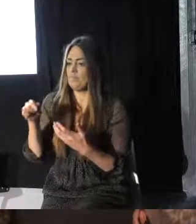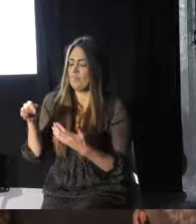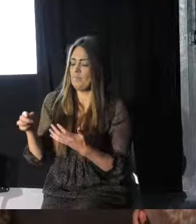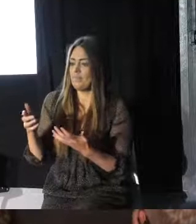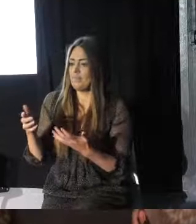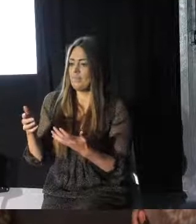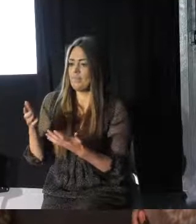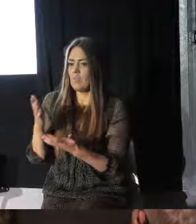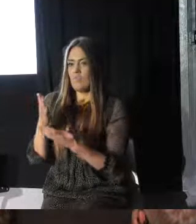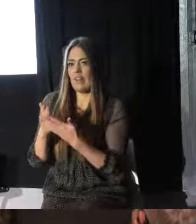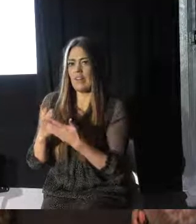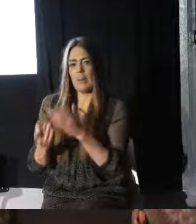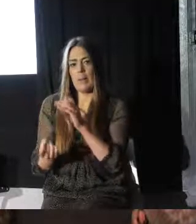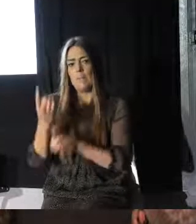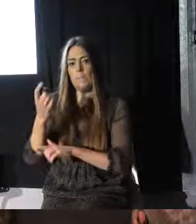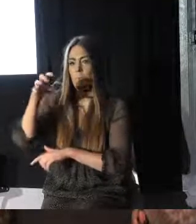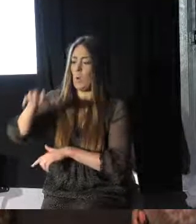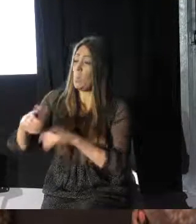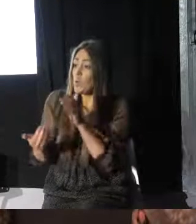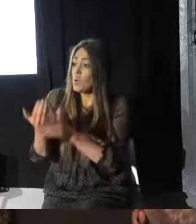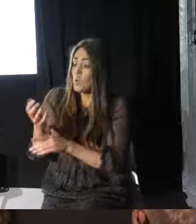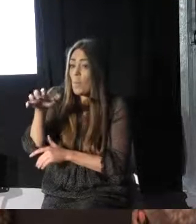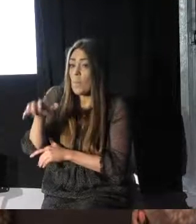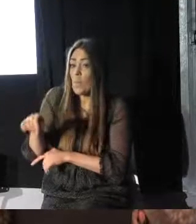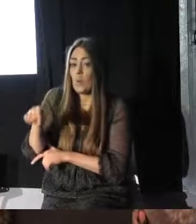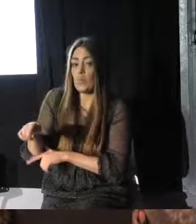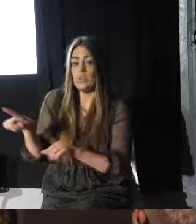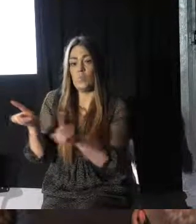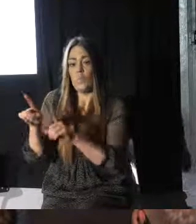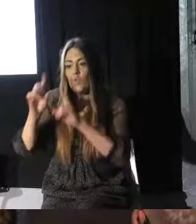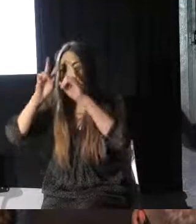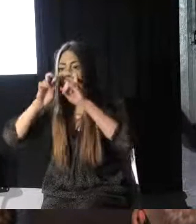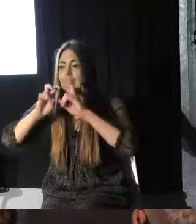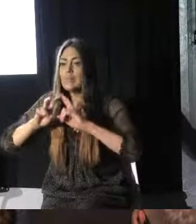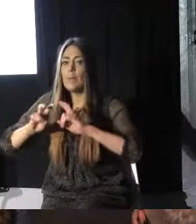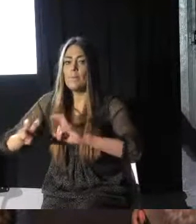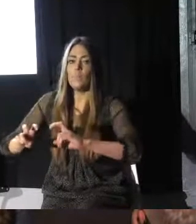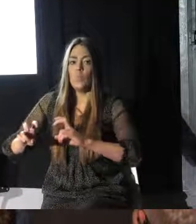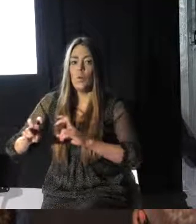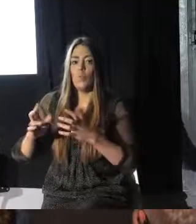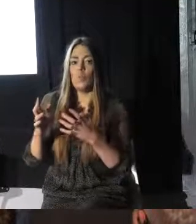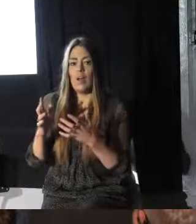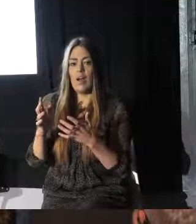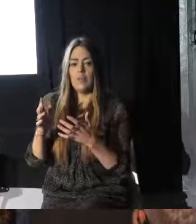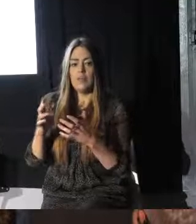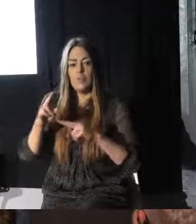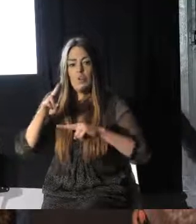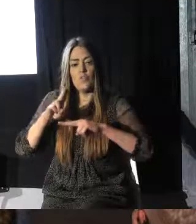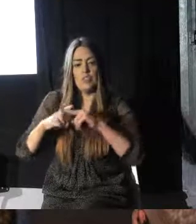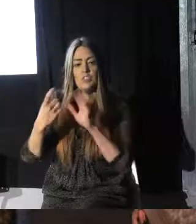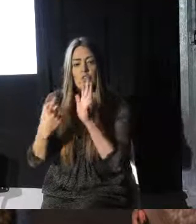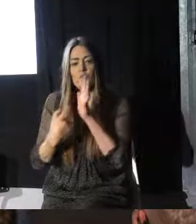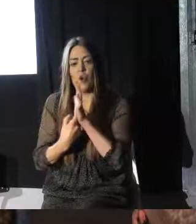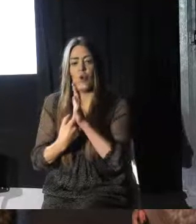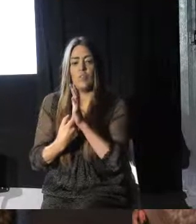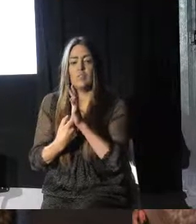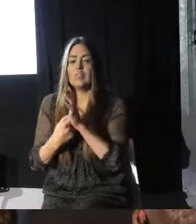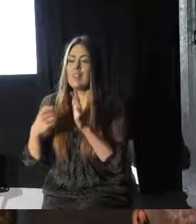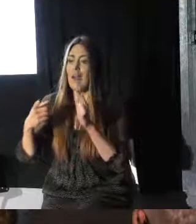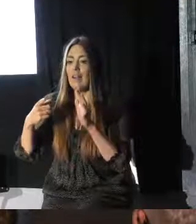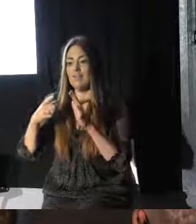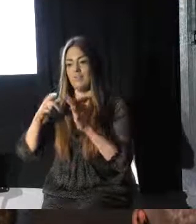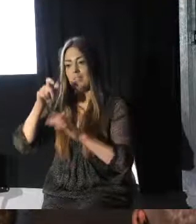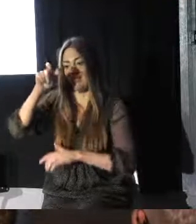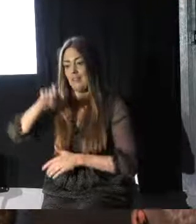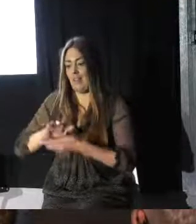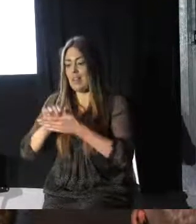fact monuments, new monuments, to the explorer Friedrich Wolfs and the anthropologist